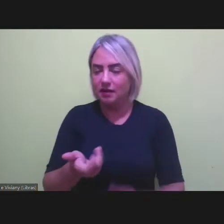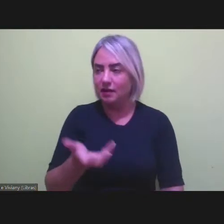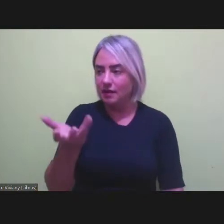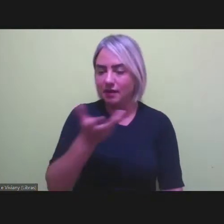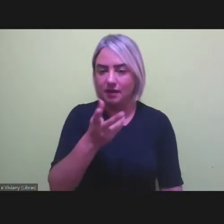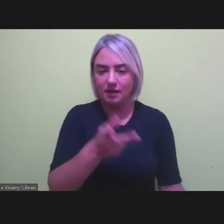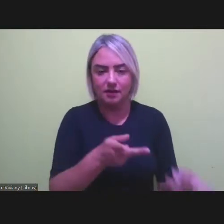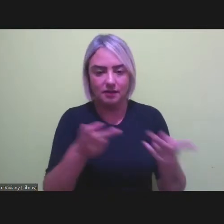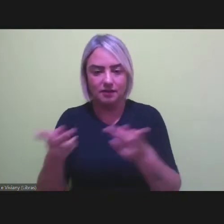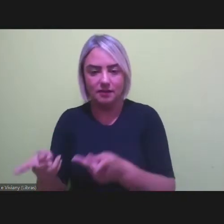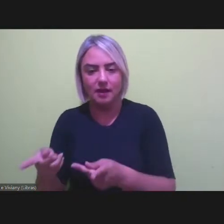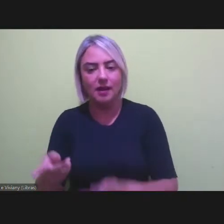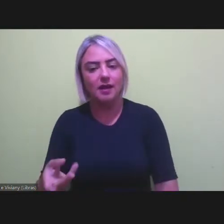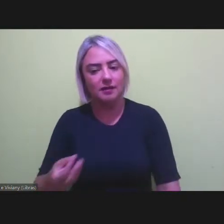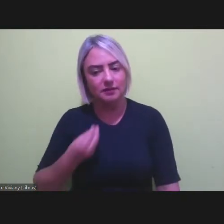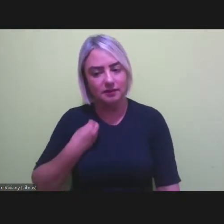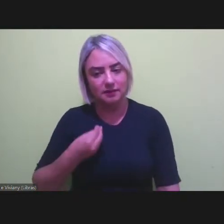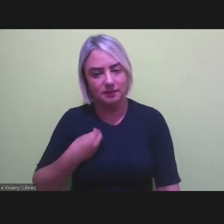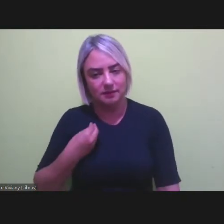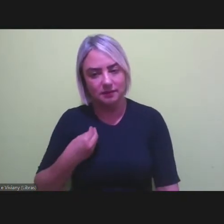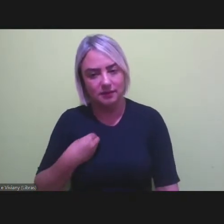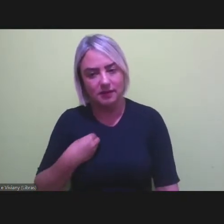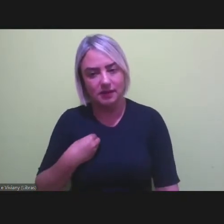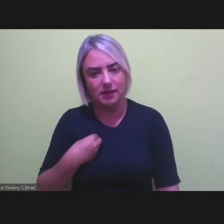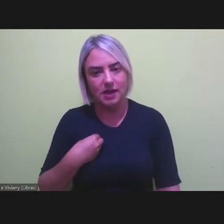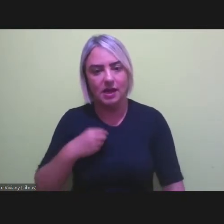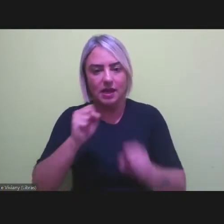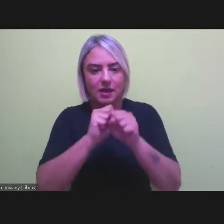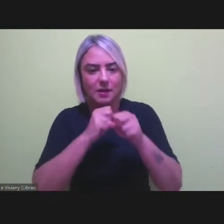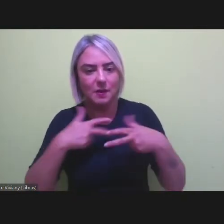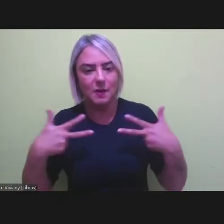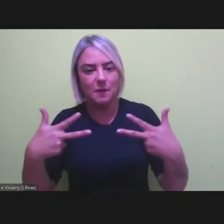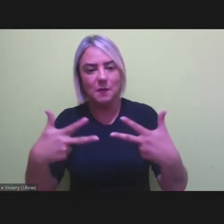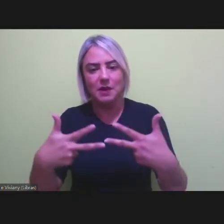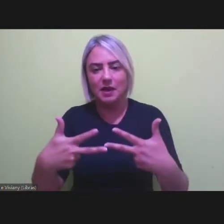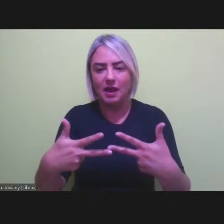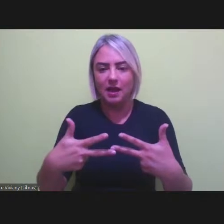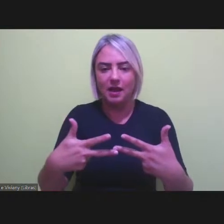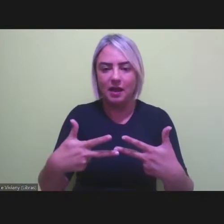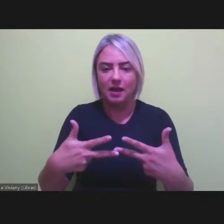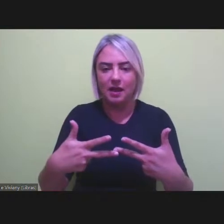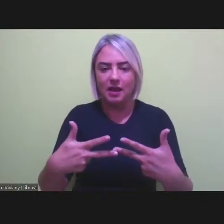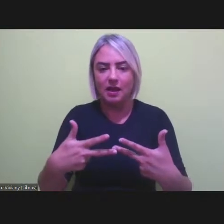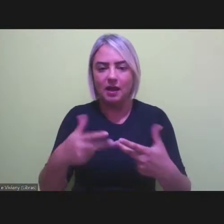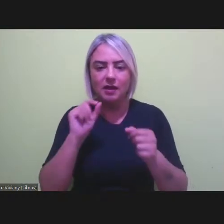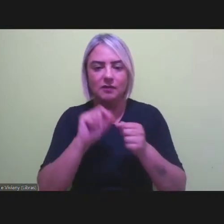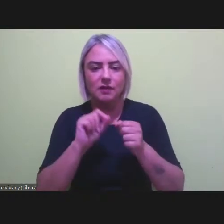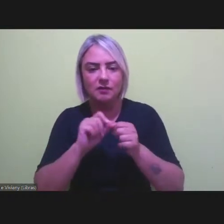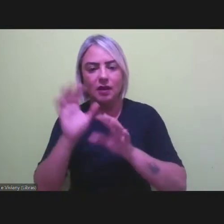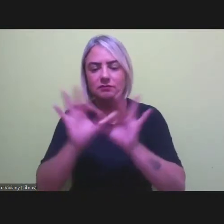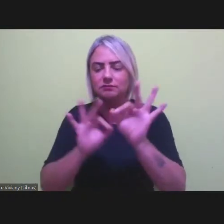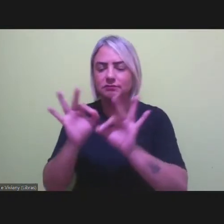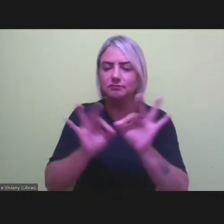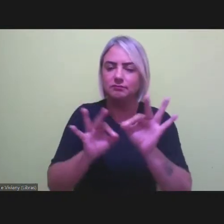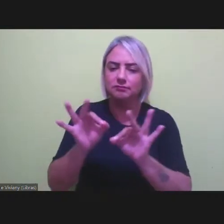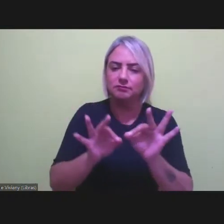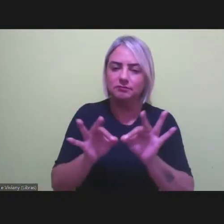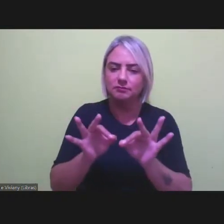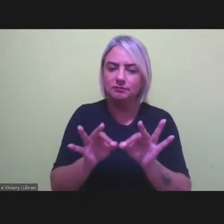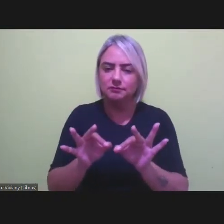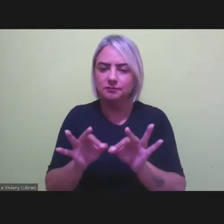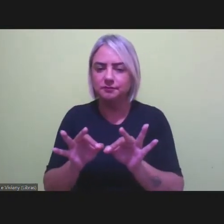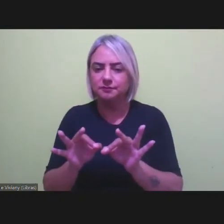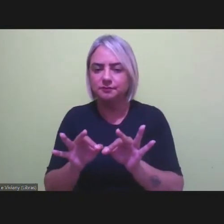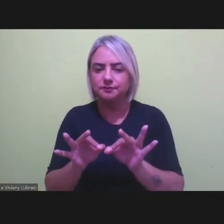everyone. I would like to thank everyone for the invitation to share in this seminar, and I